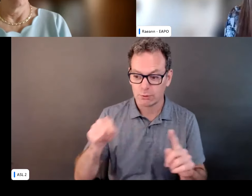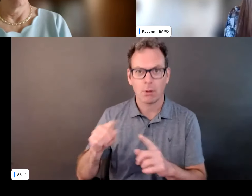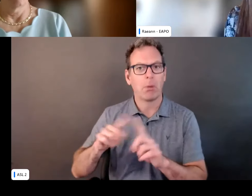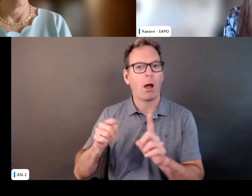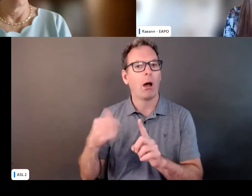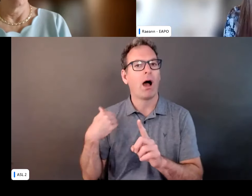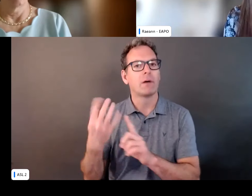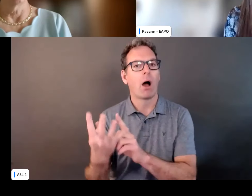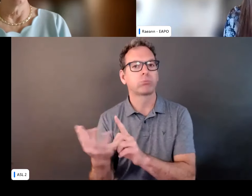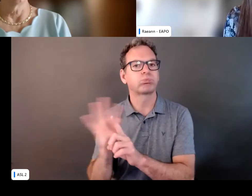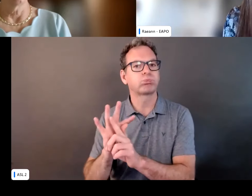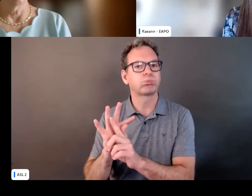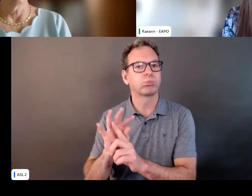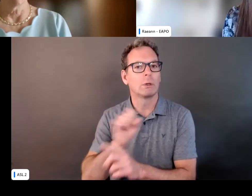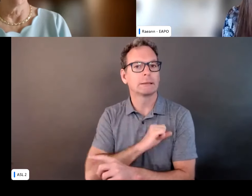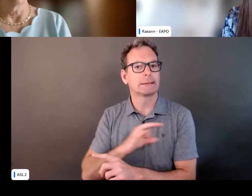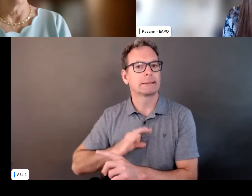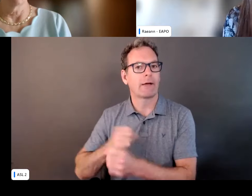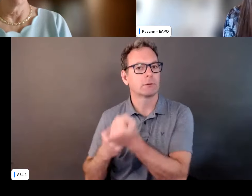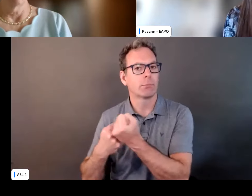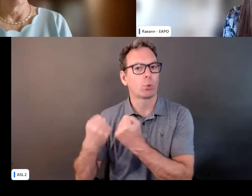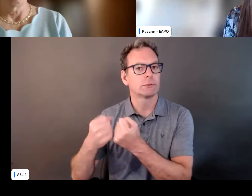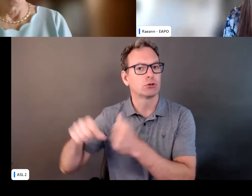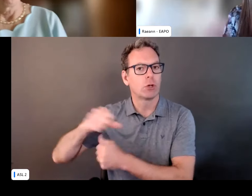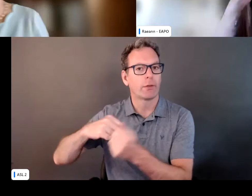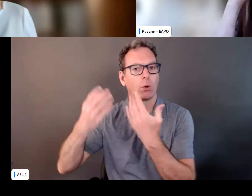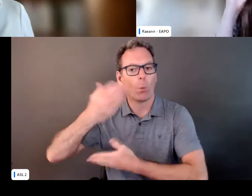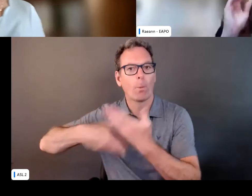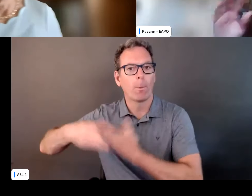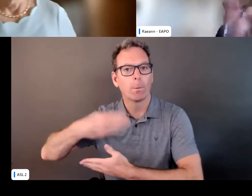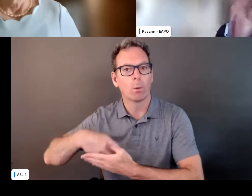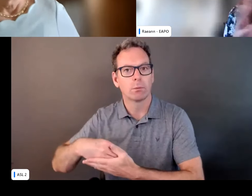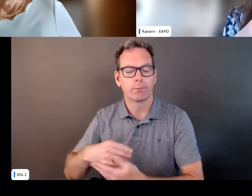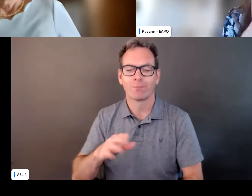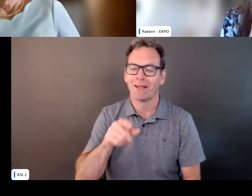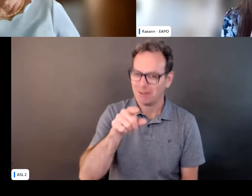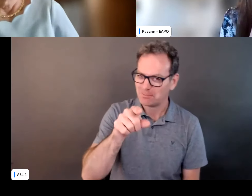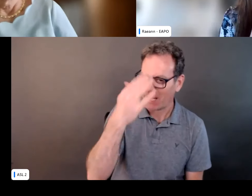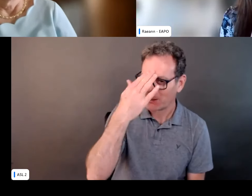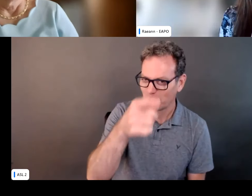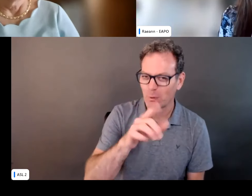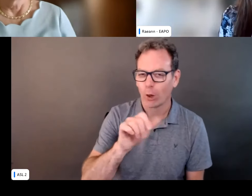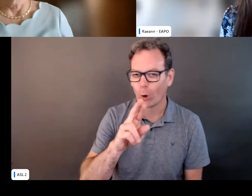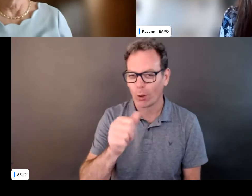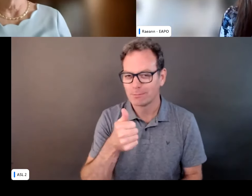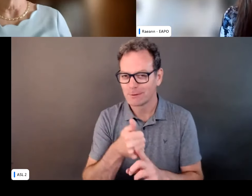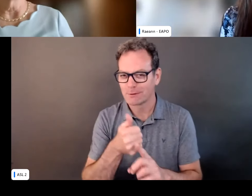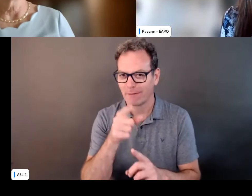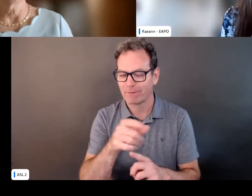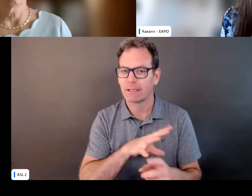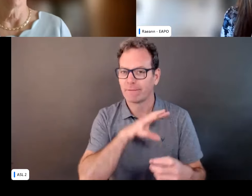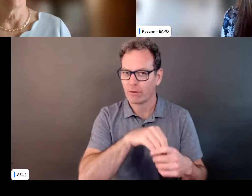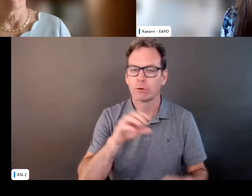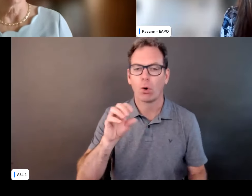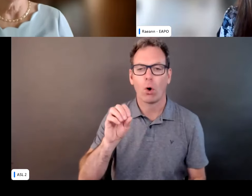that you're an ombudsman in long-term care. So I'm not sure if that, so obviously the systems are different, but in terms of your